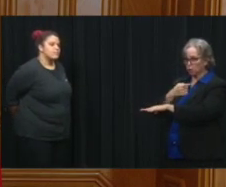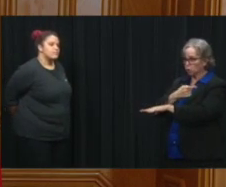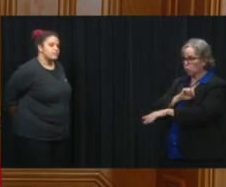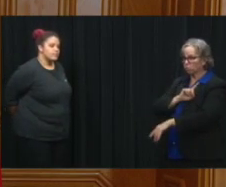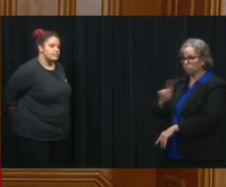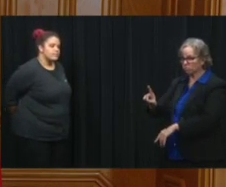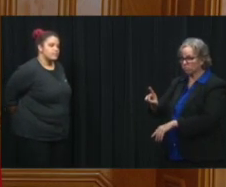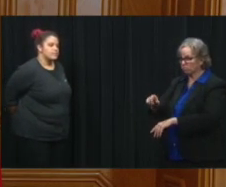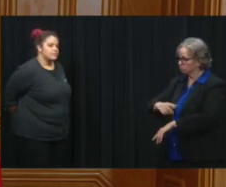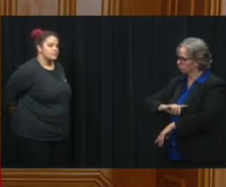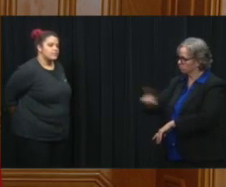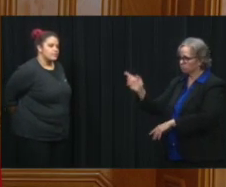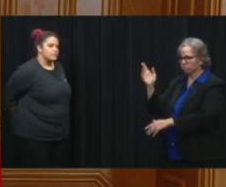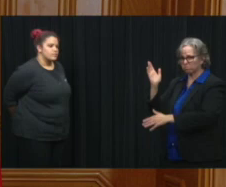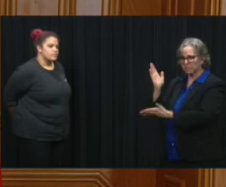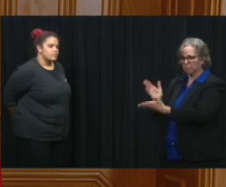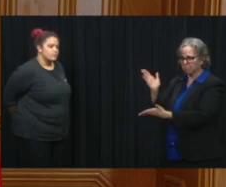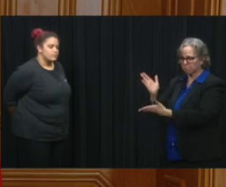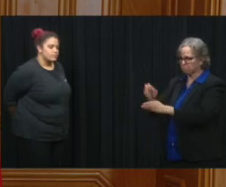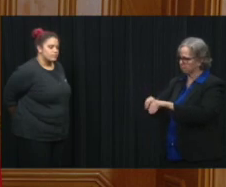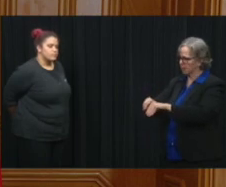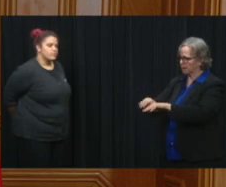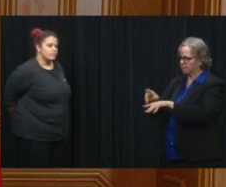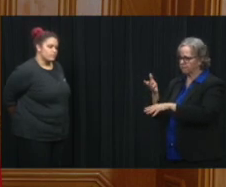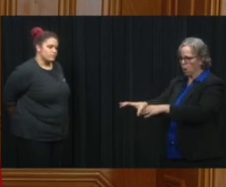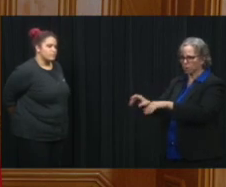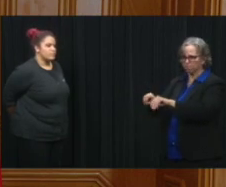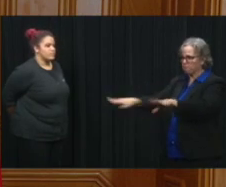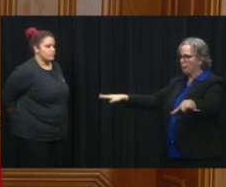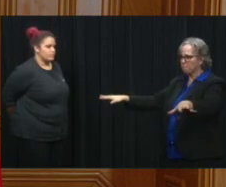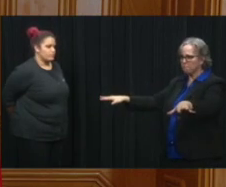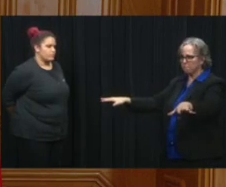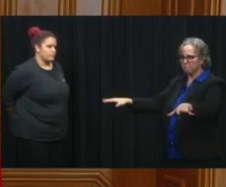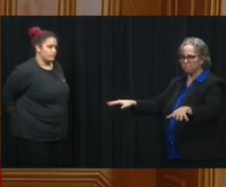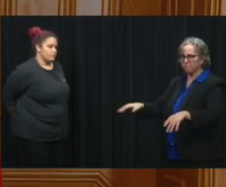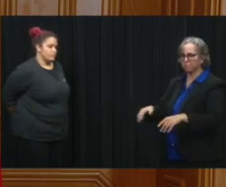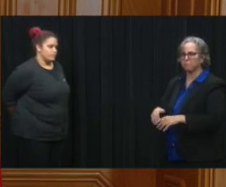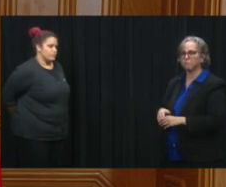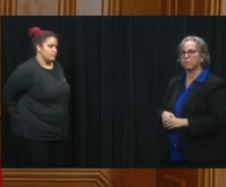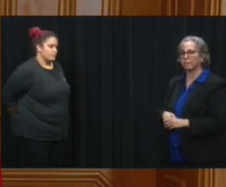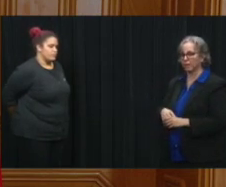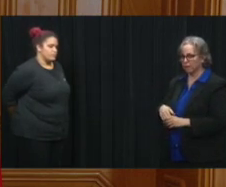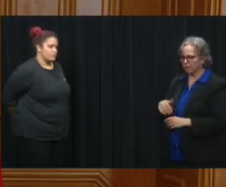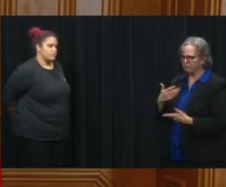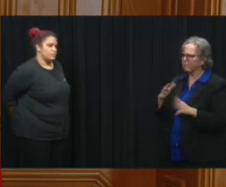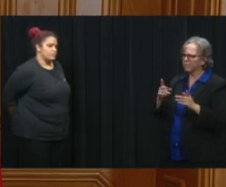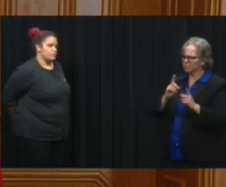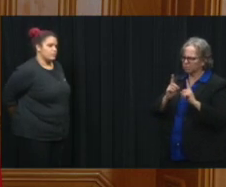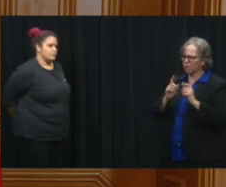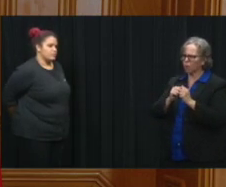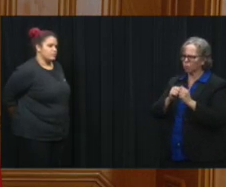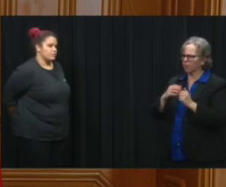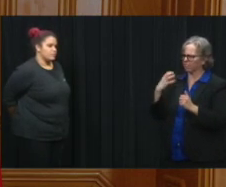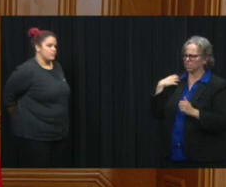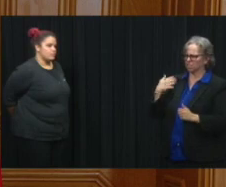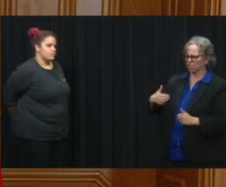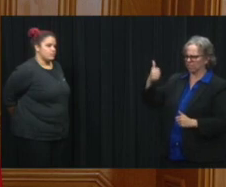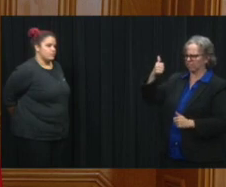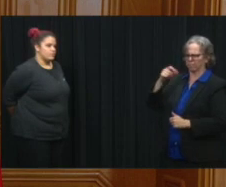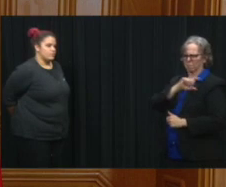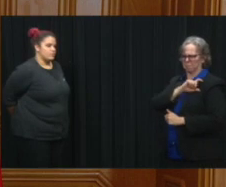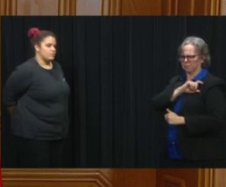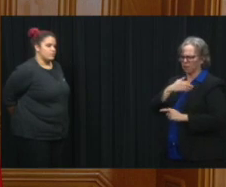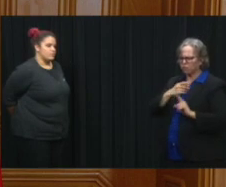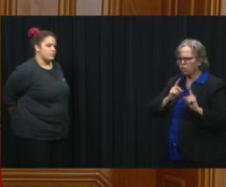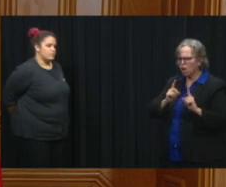should not be doing that, and they cannot do that. So, I was talking to a lot of chiefs, so I'm sure that nobody knows